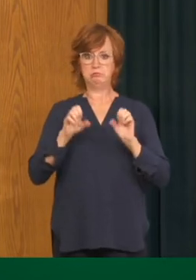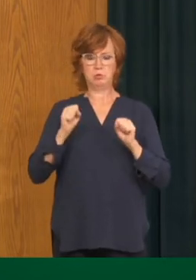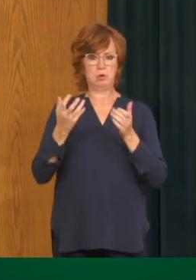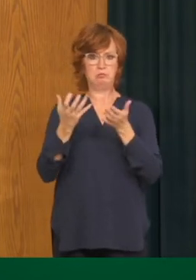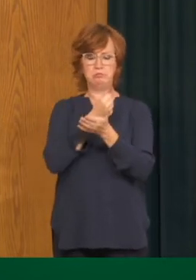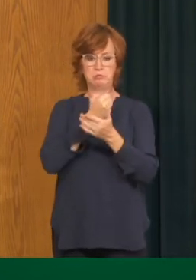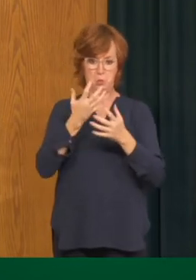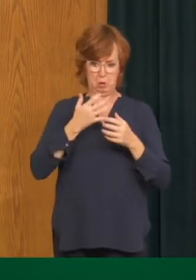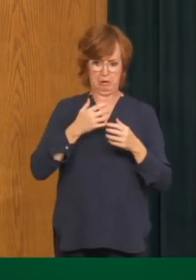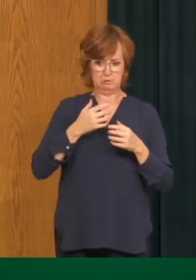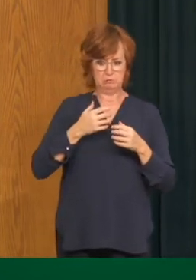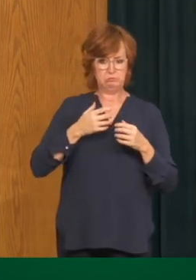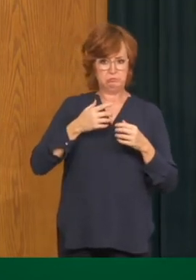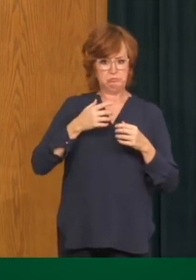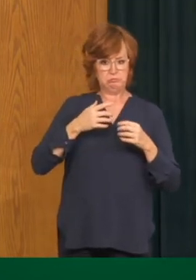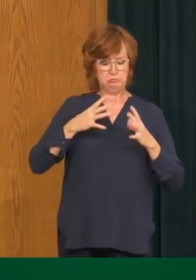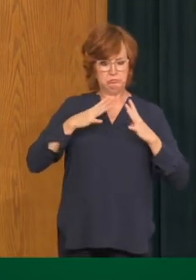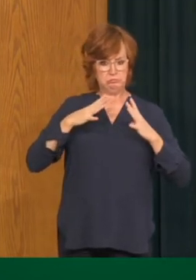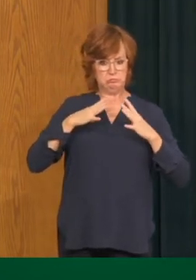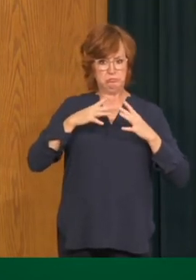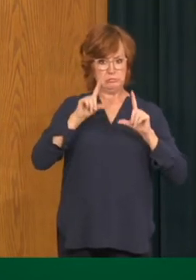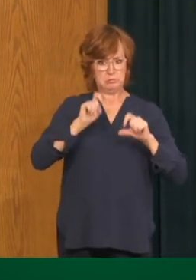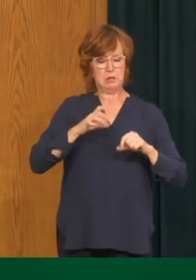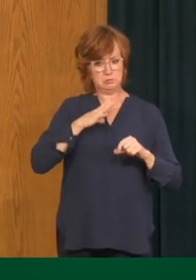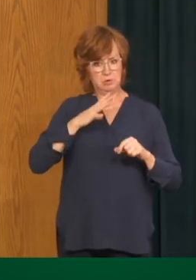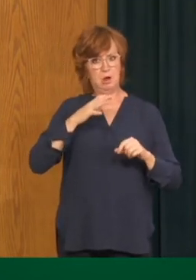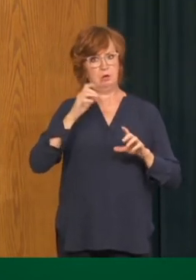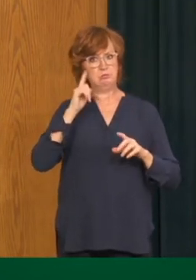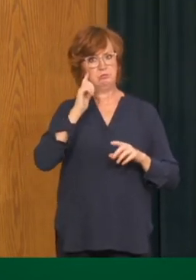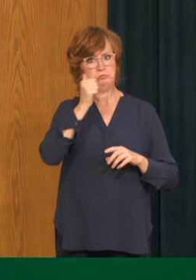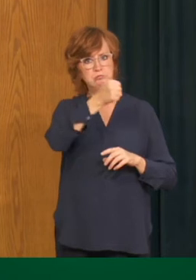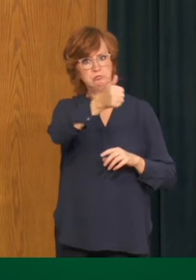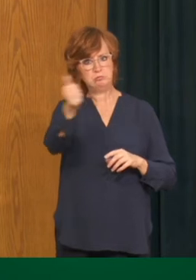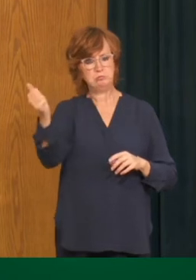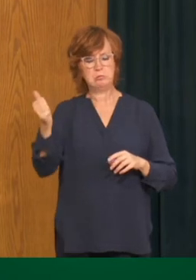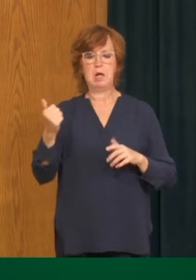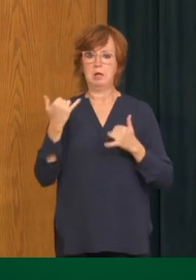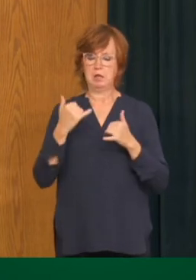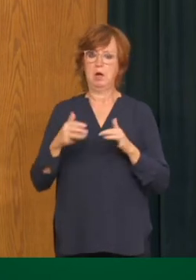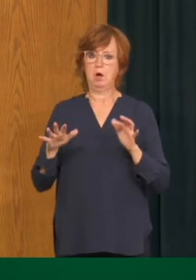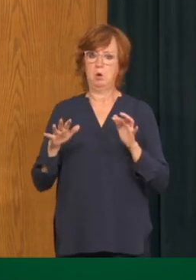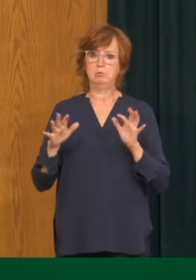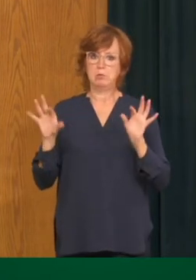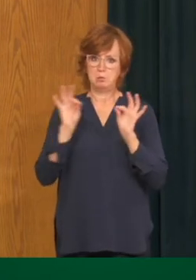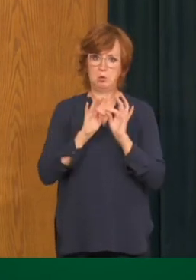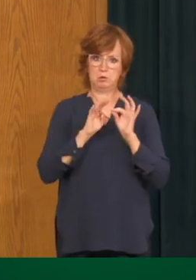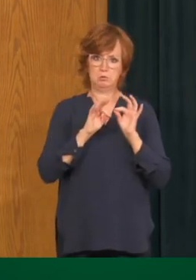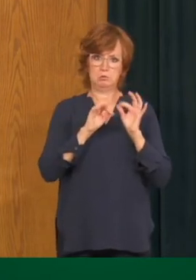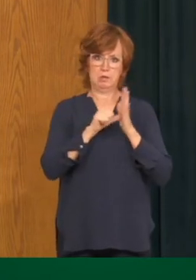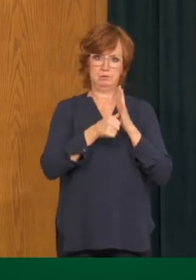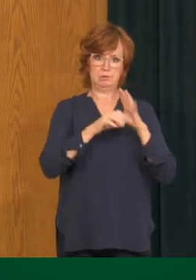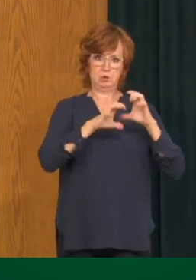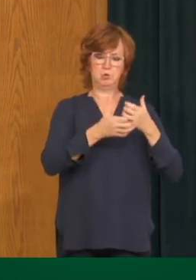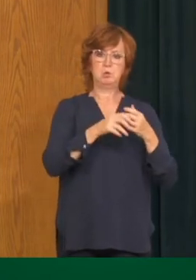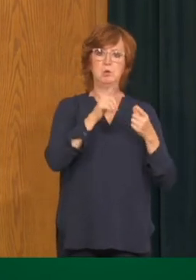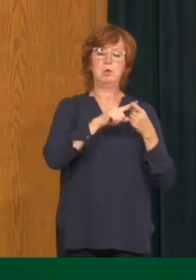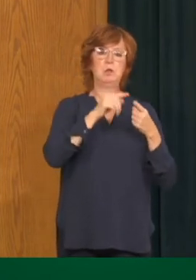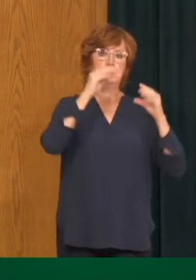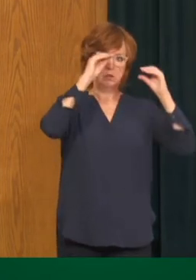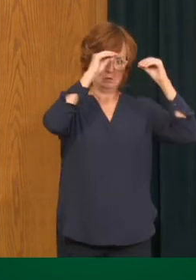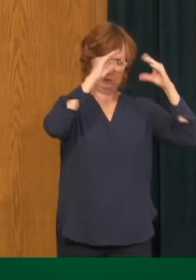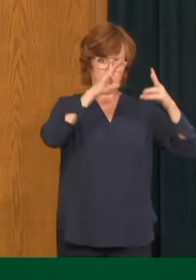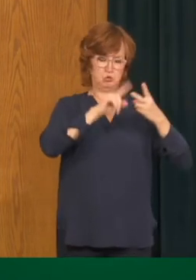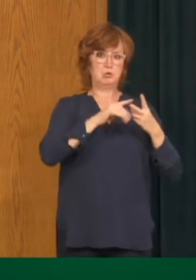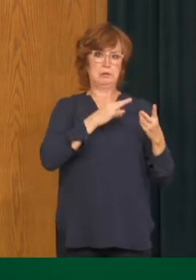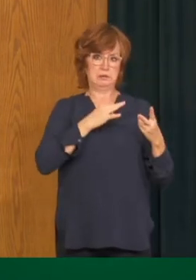who wants it. It's especially now being targeted towards staff and teachers who work in schools and students. They are a priority population